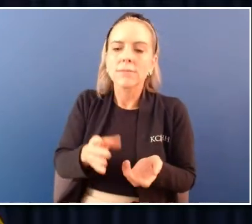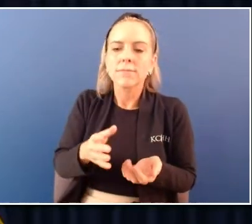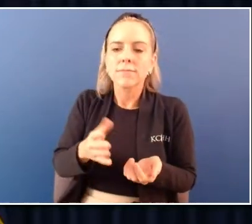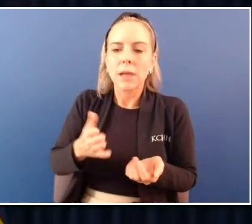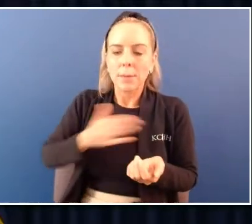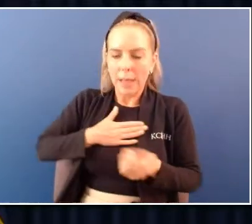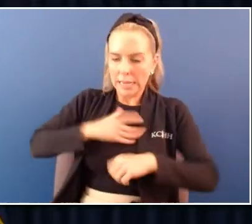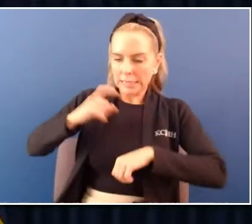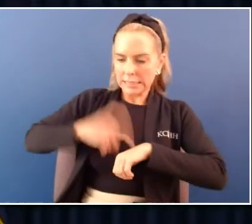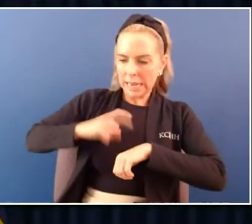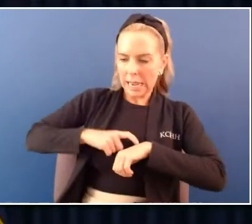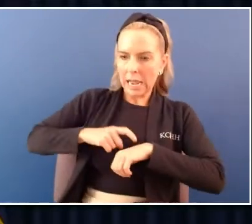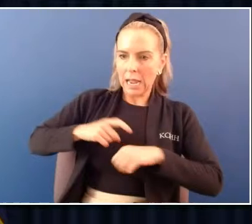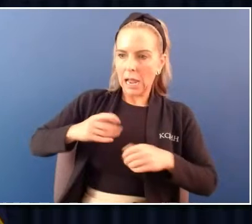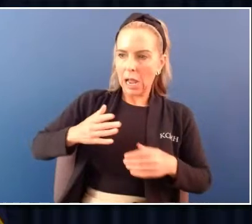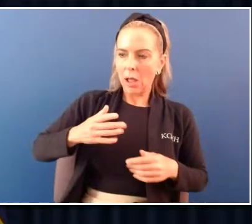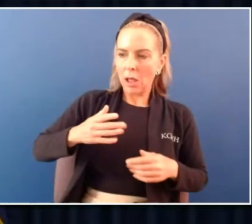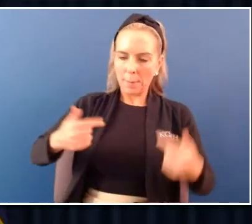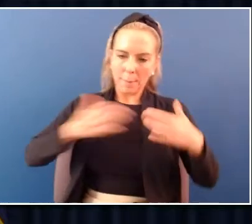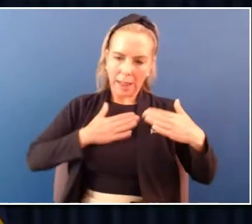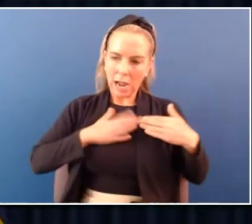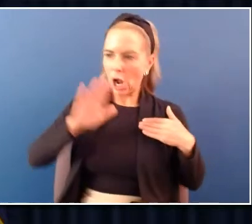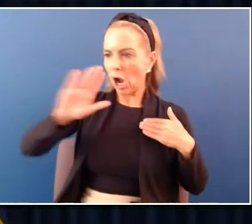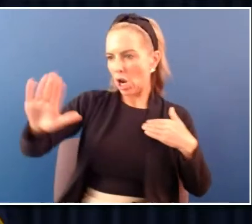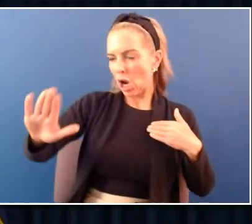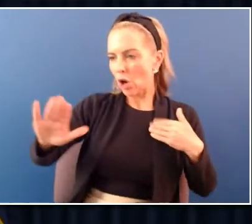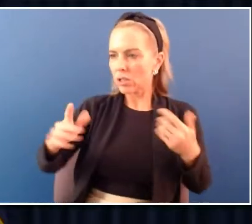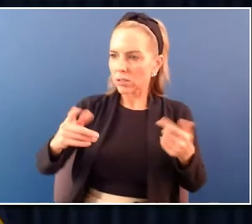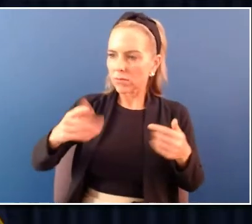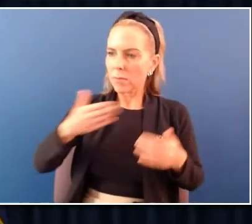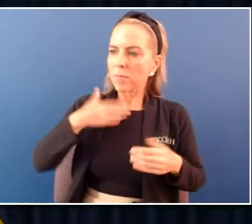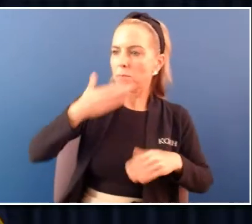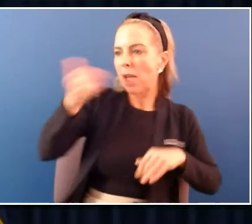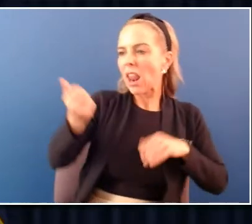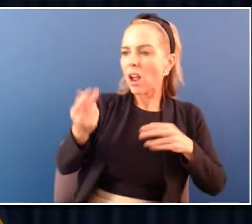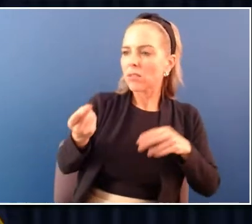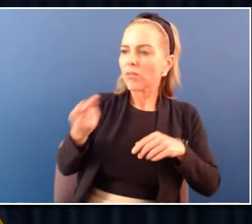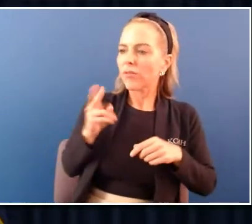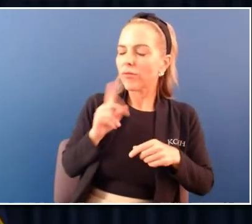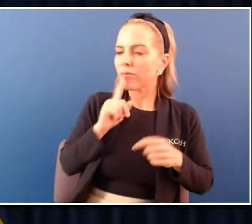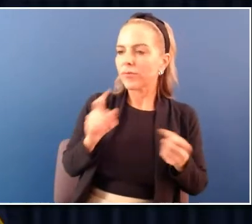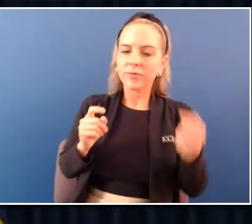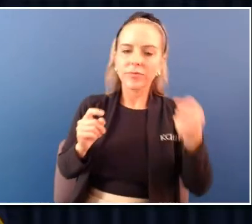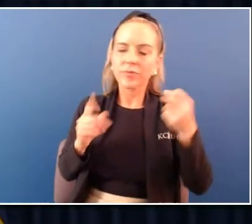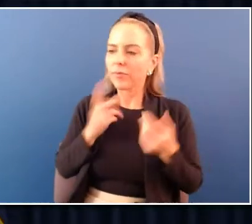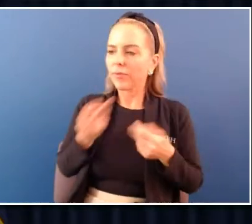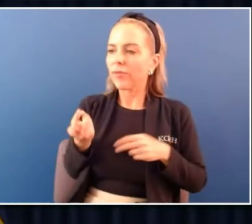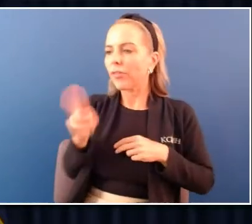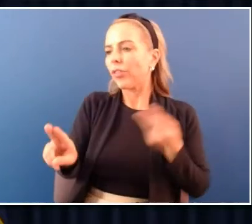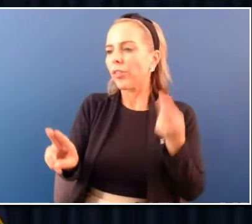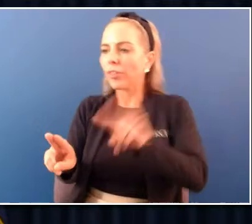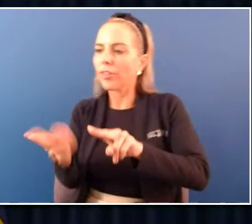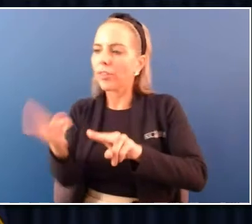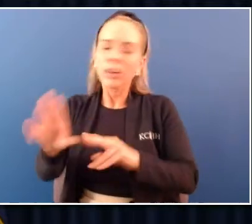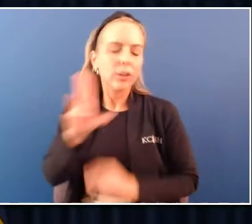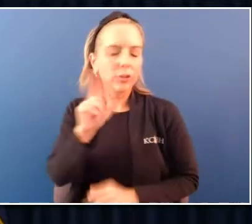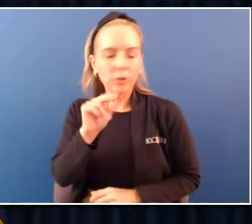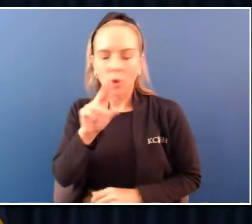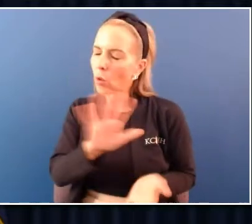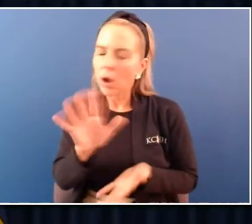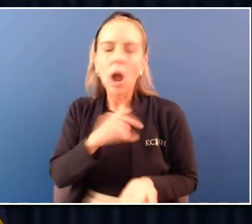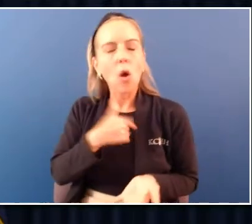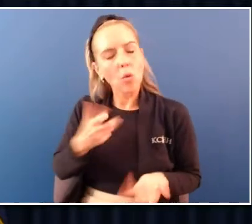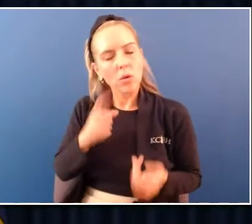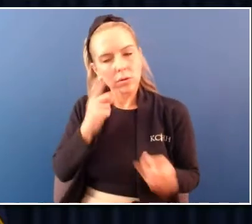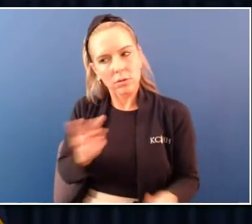number of D's versus R's in the legislature or anywhere else, but by how much we help people, by what the opportunities are like for